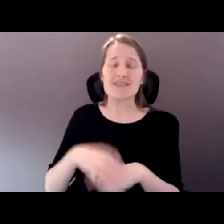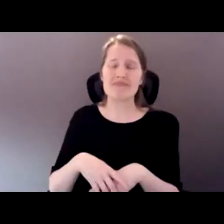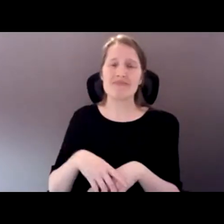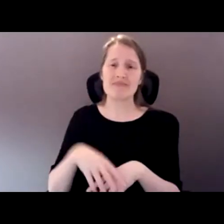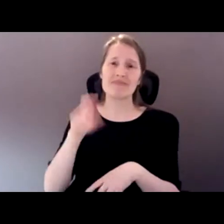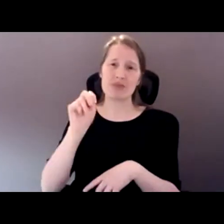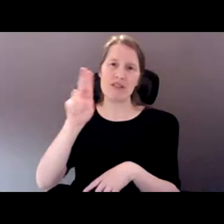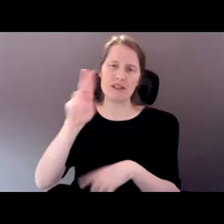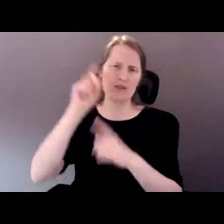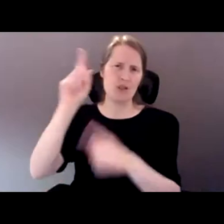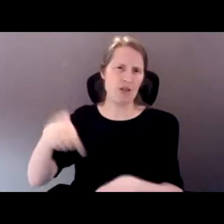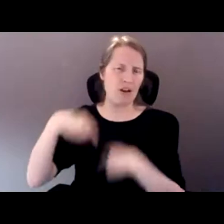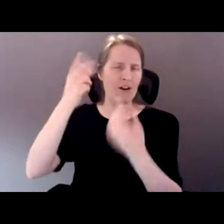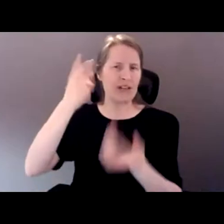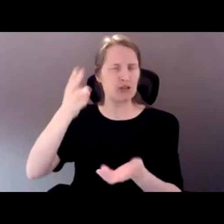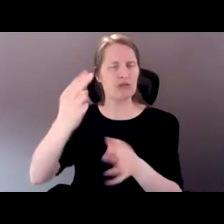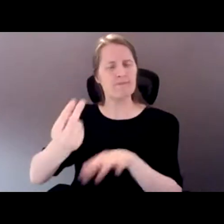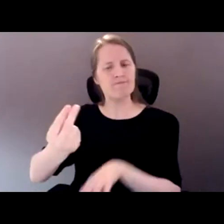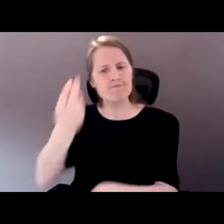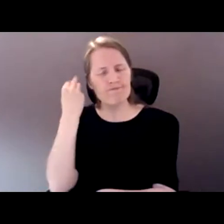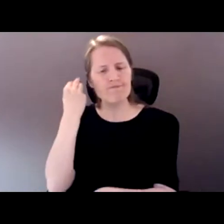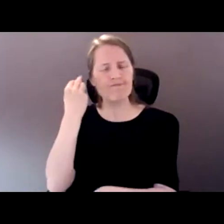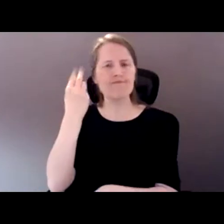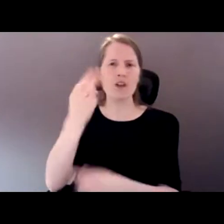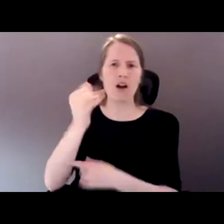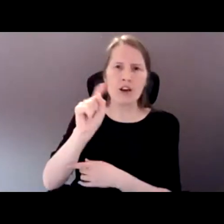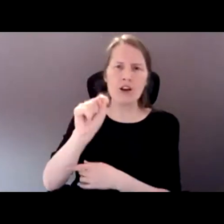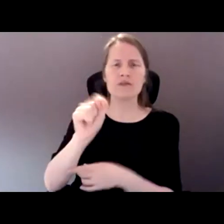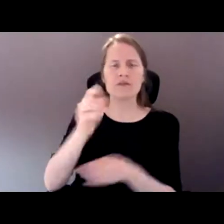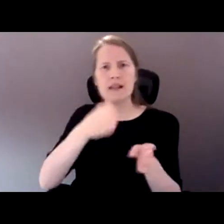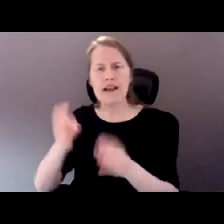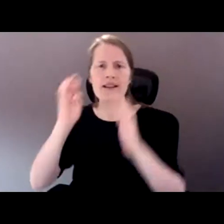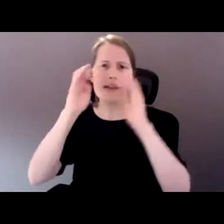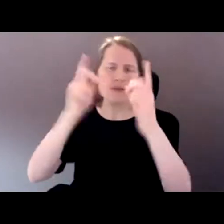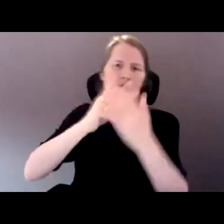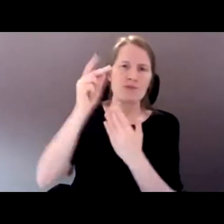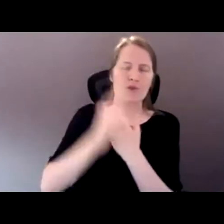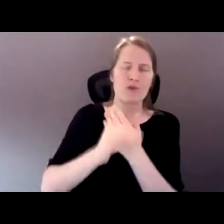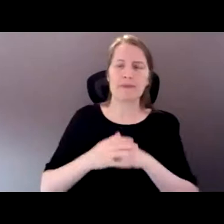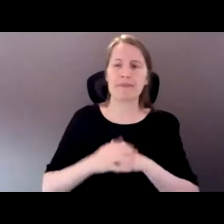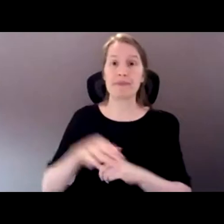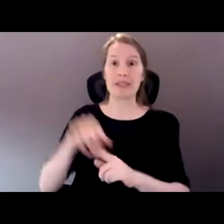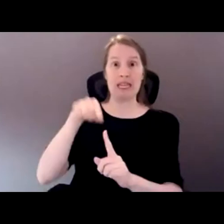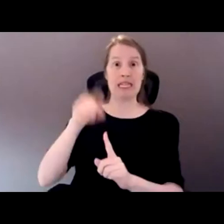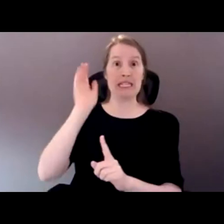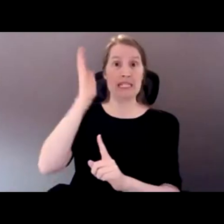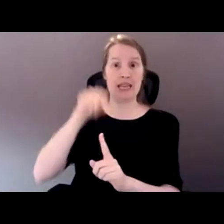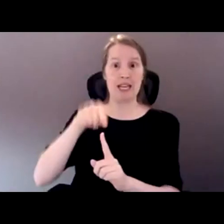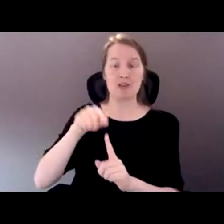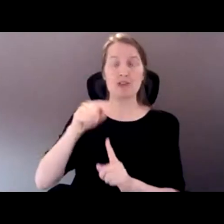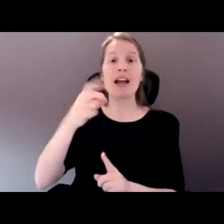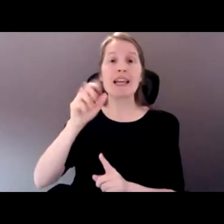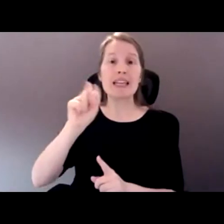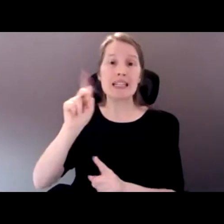the Holocaust and planning Holocaust education programming. This particular lectureship, like the Gideon Klein Award,